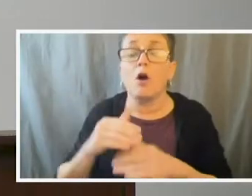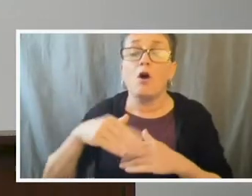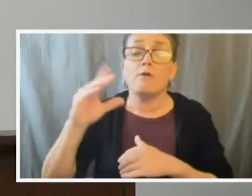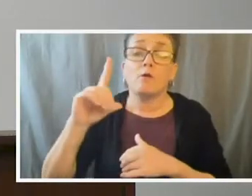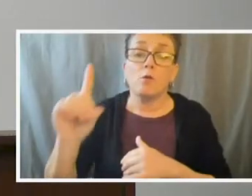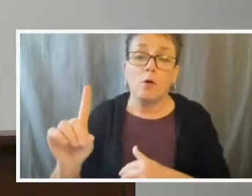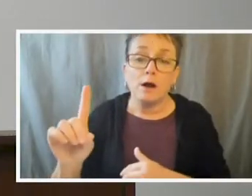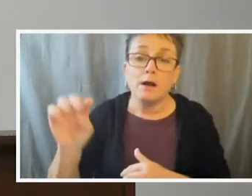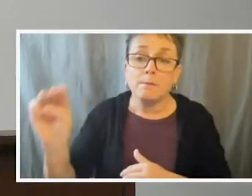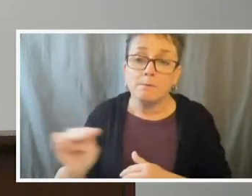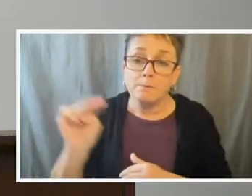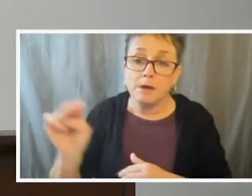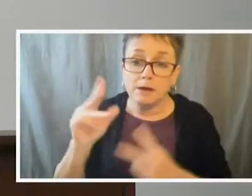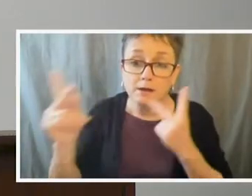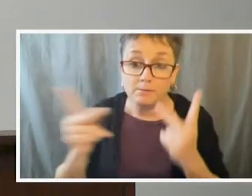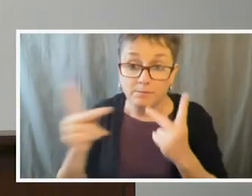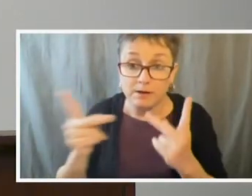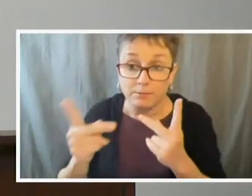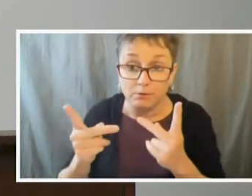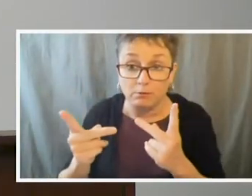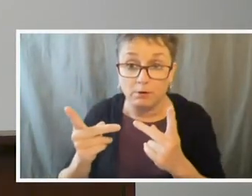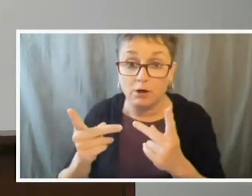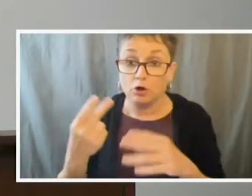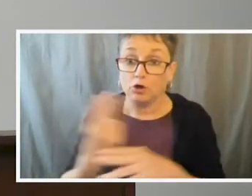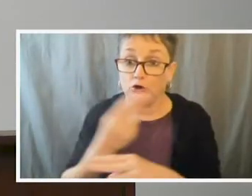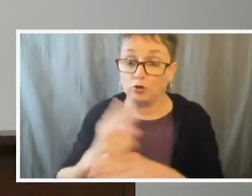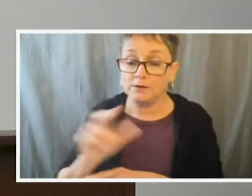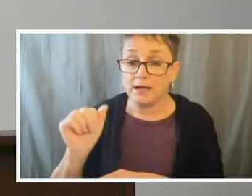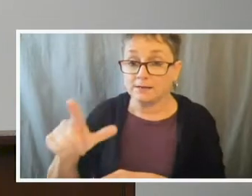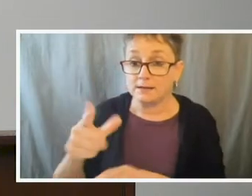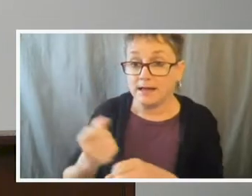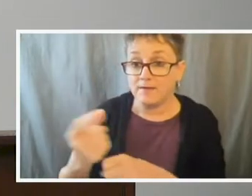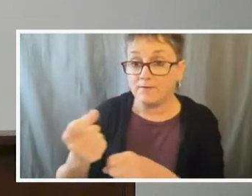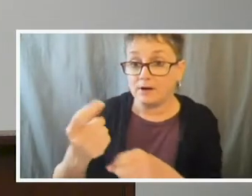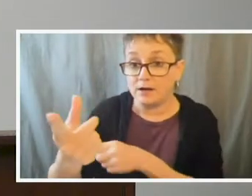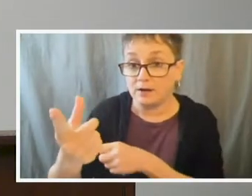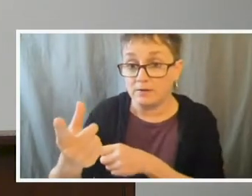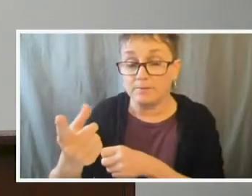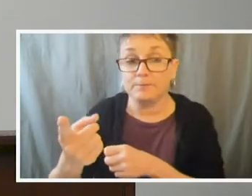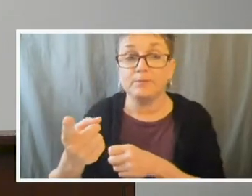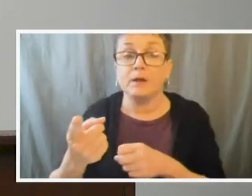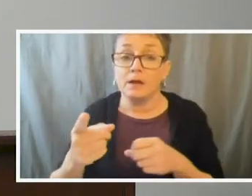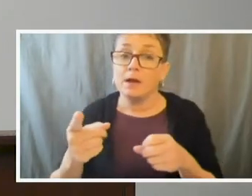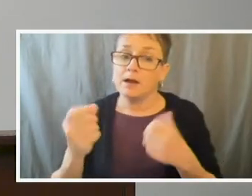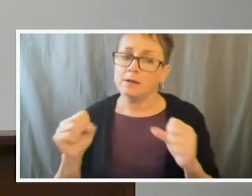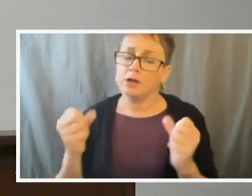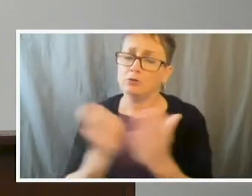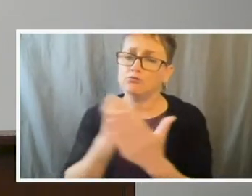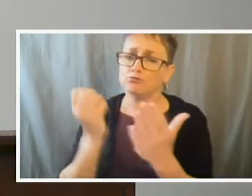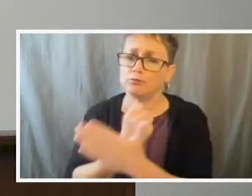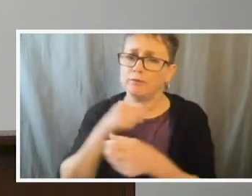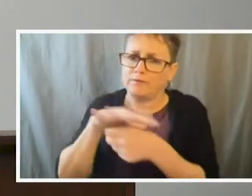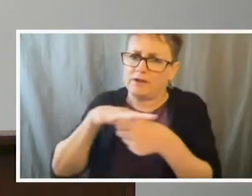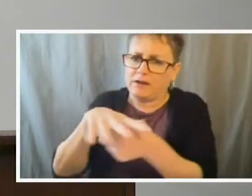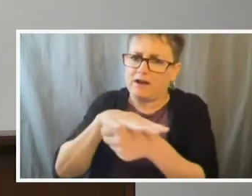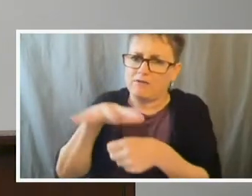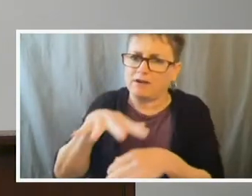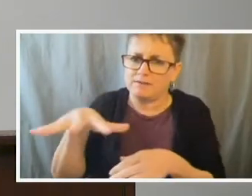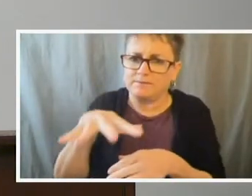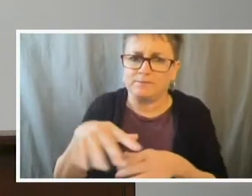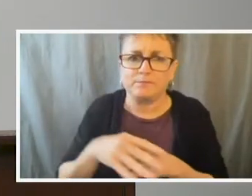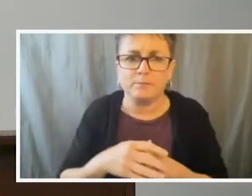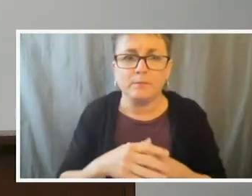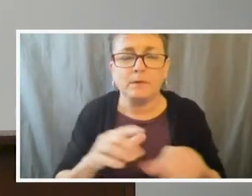year, affording them the freedom and mobility to take advantage of all our region has to offer. Our first significant